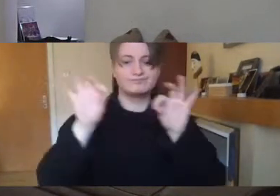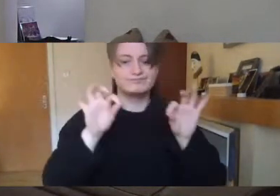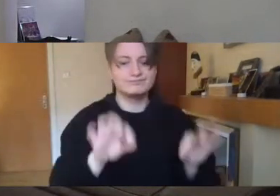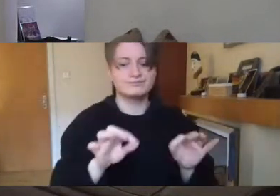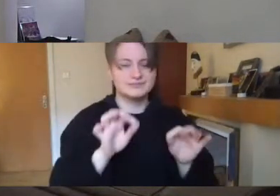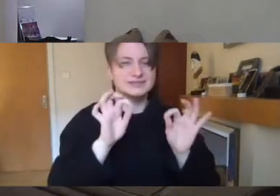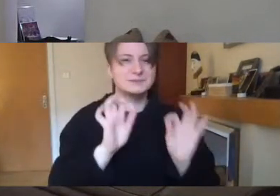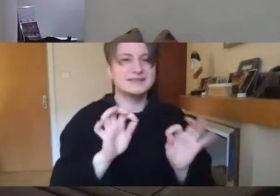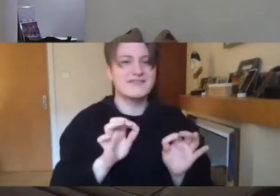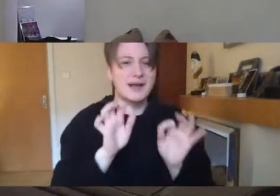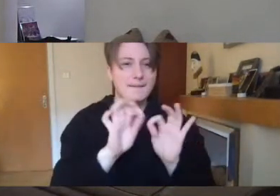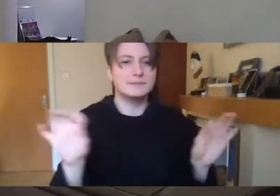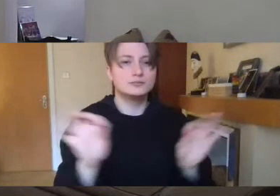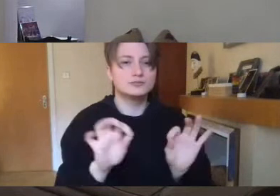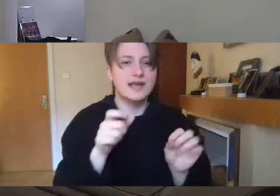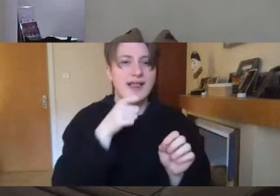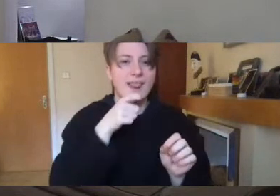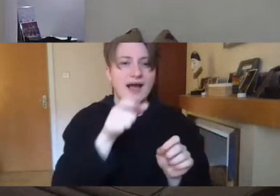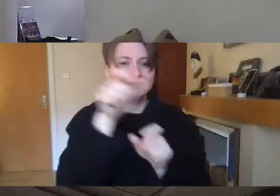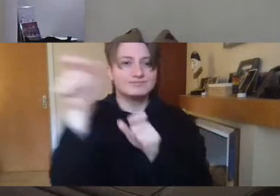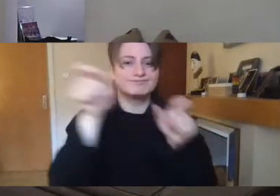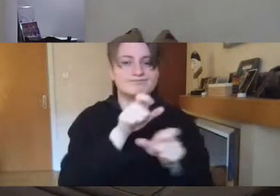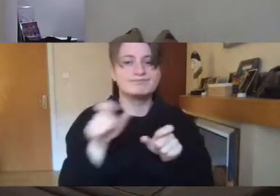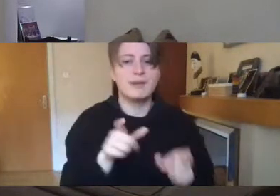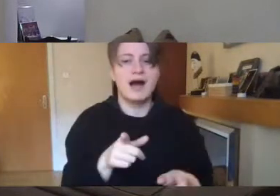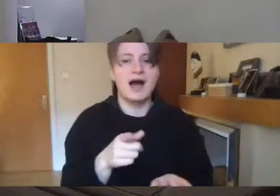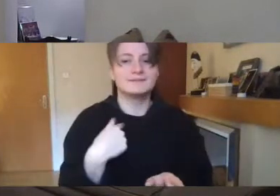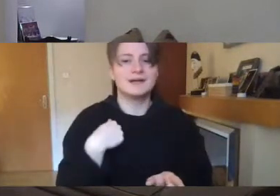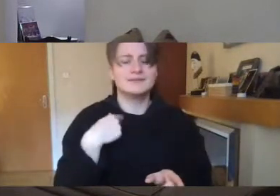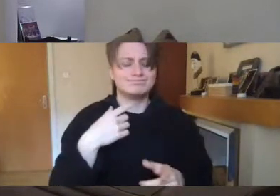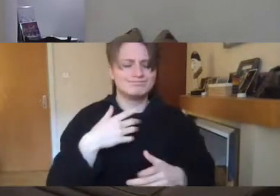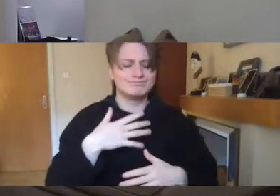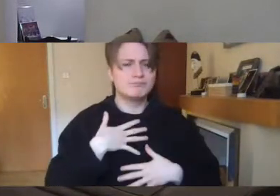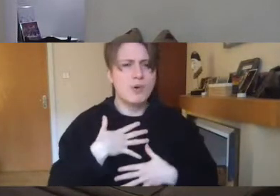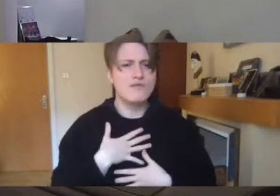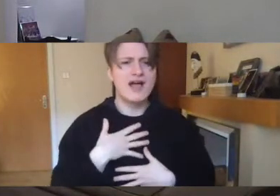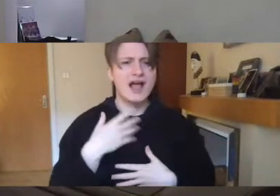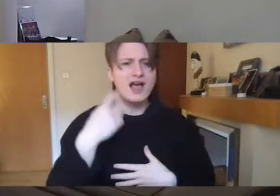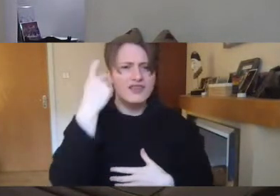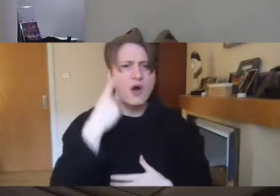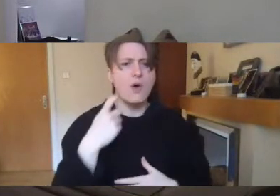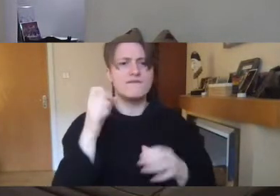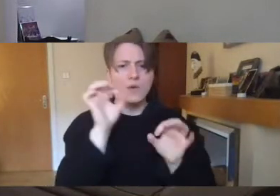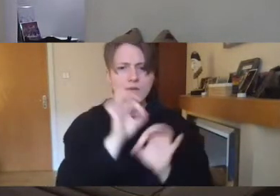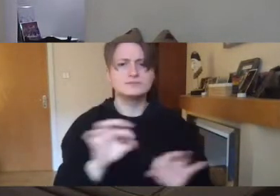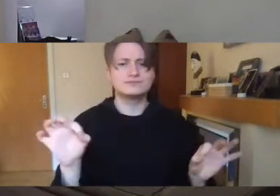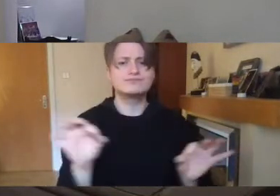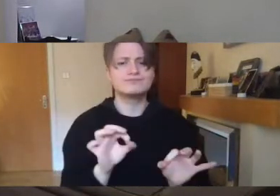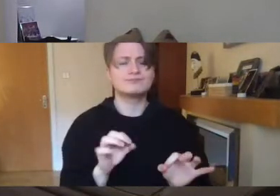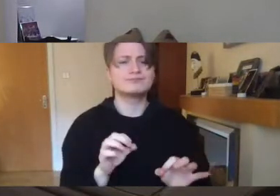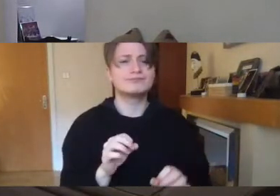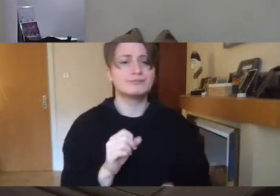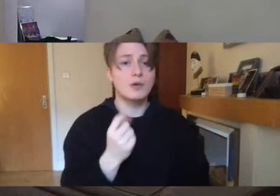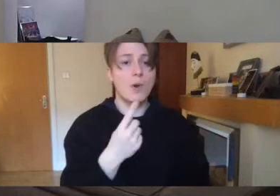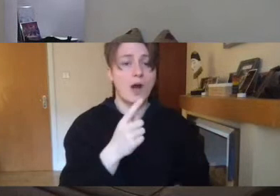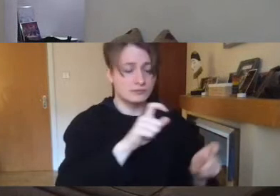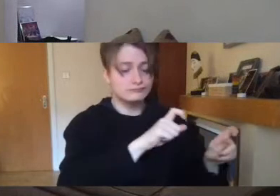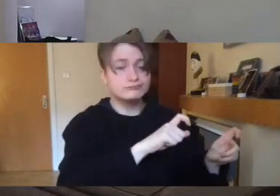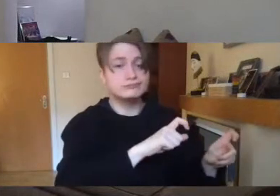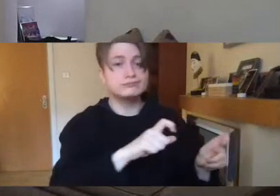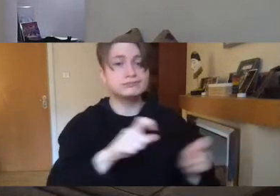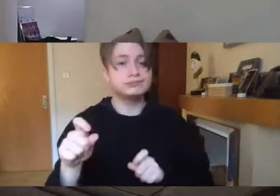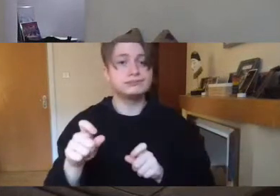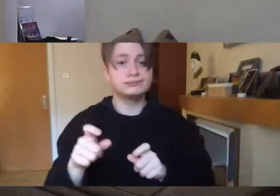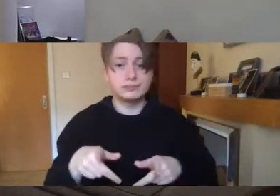and really quite moving this piece is. It's in one continuous movement, and I think it's a